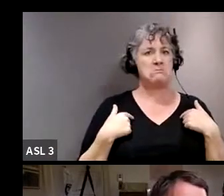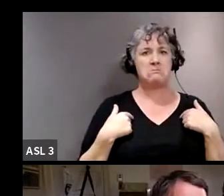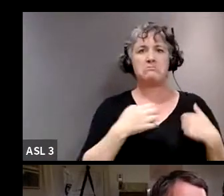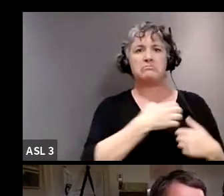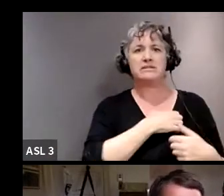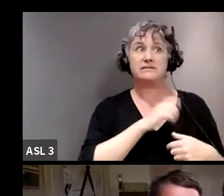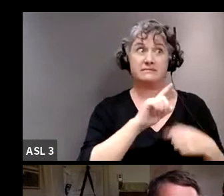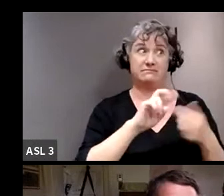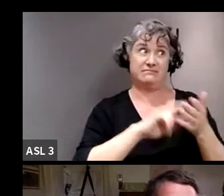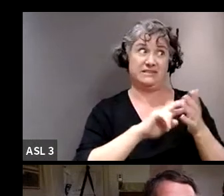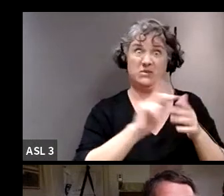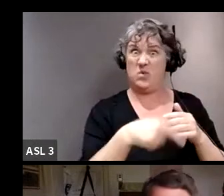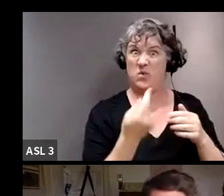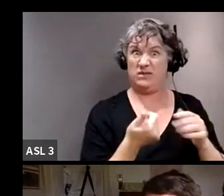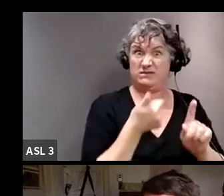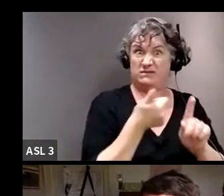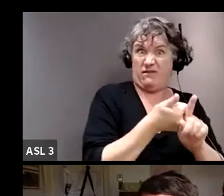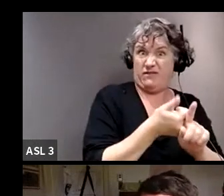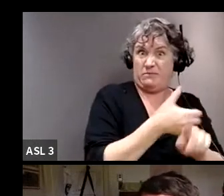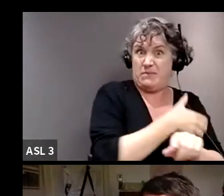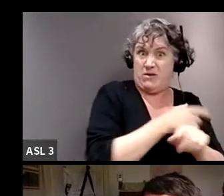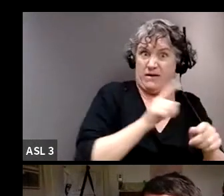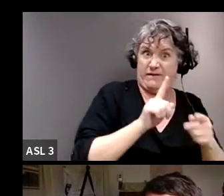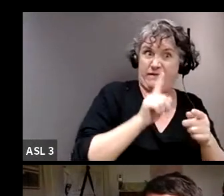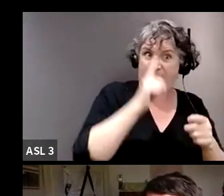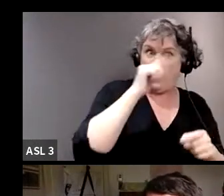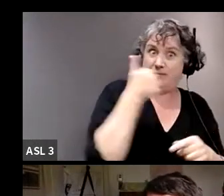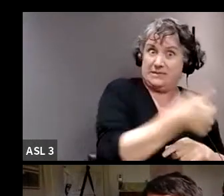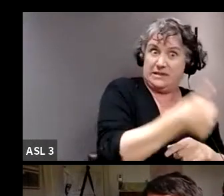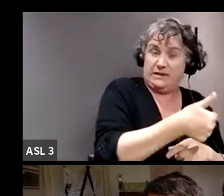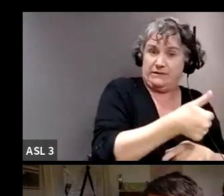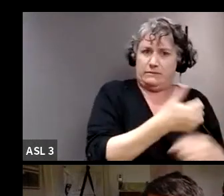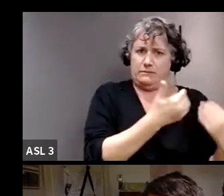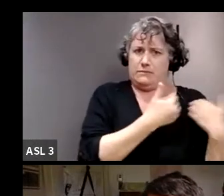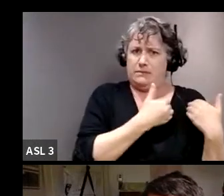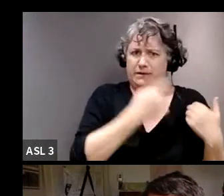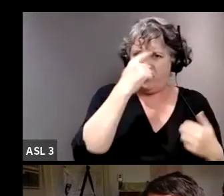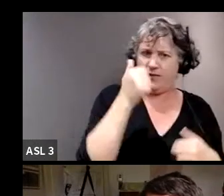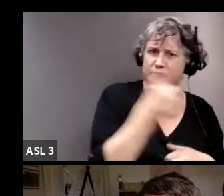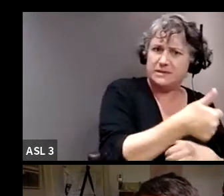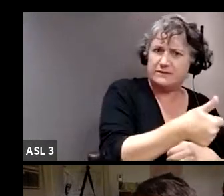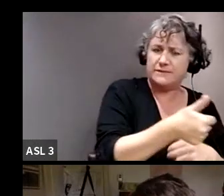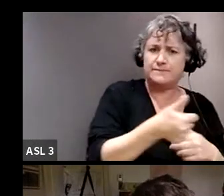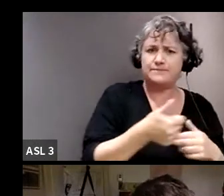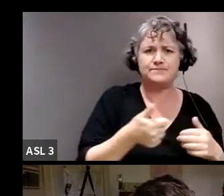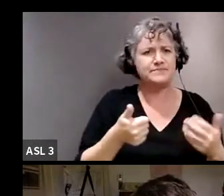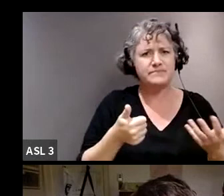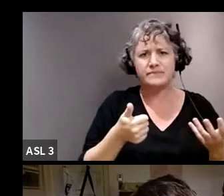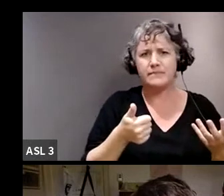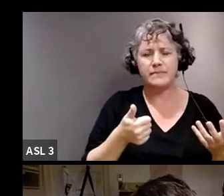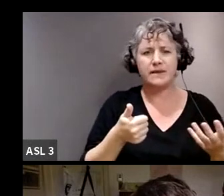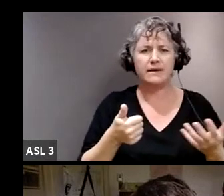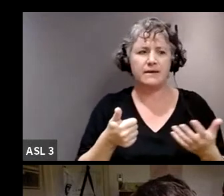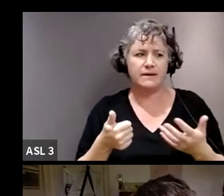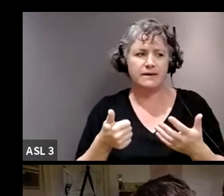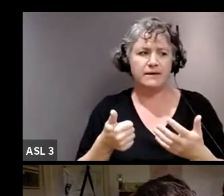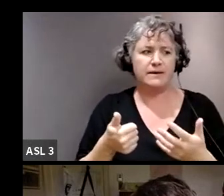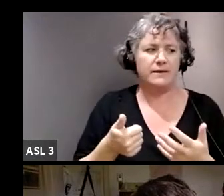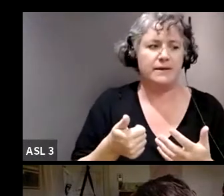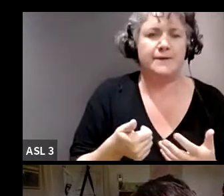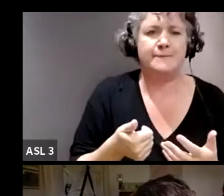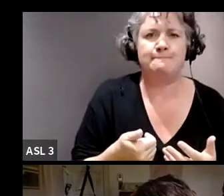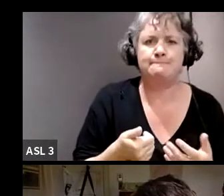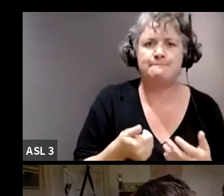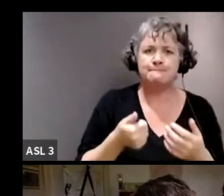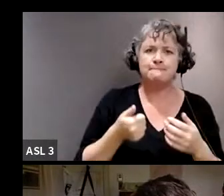themselves these comments were made on behalf of the ottawa police association who continue to fly the hate symbol thin blue line flag outside of